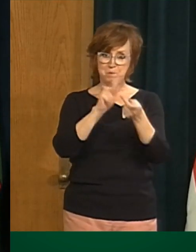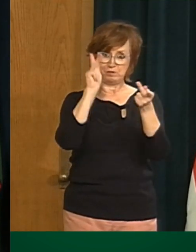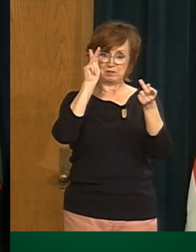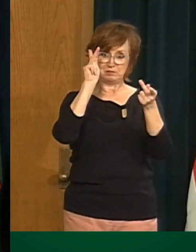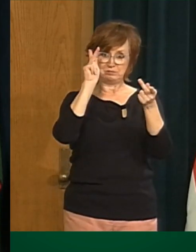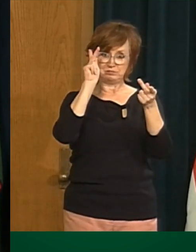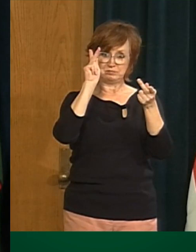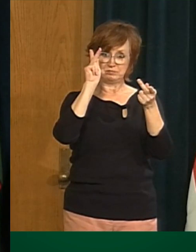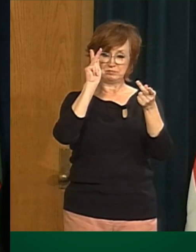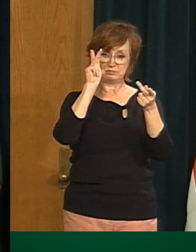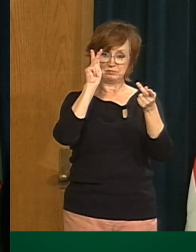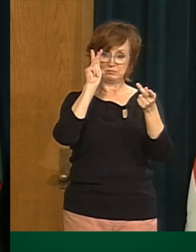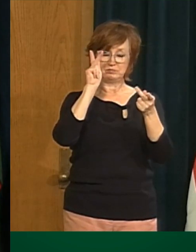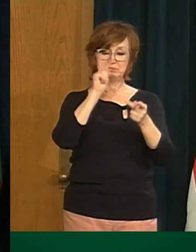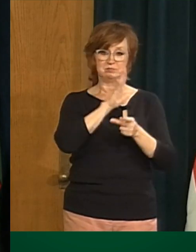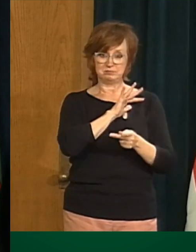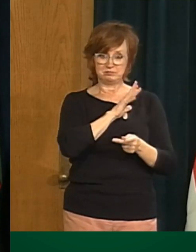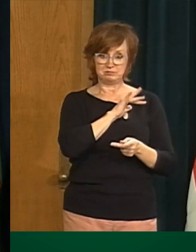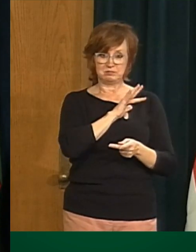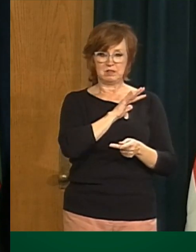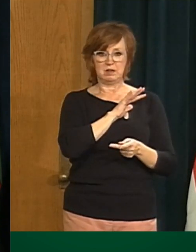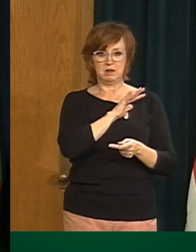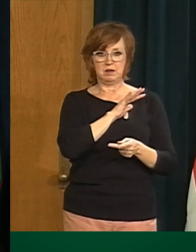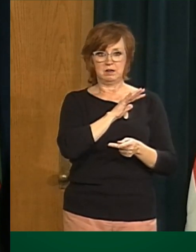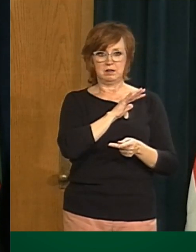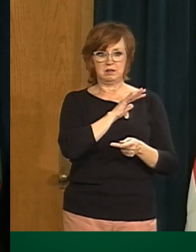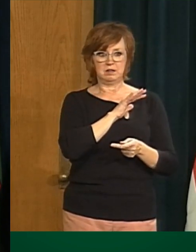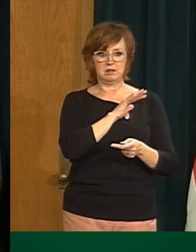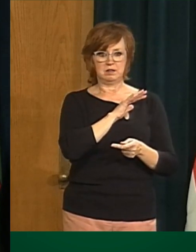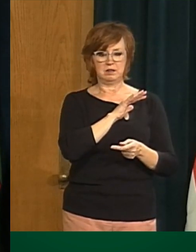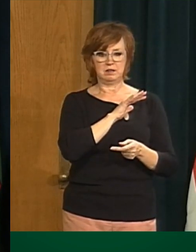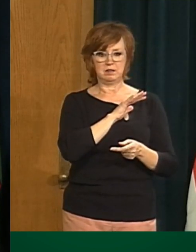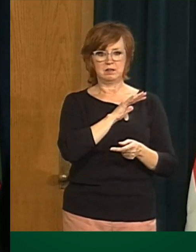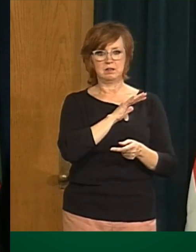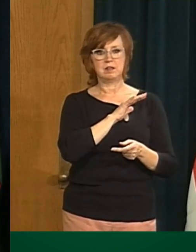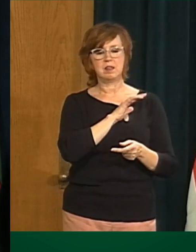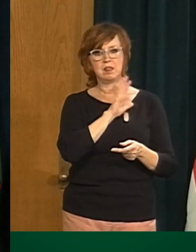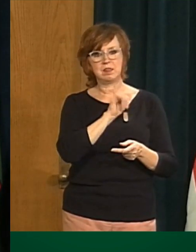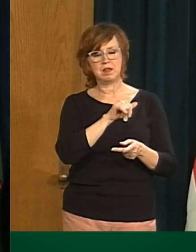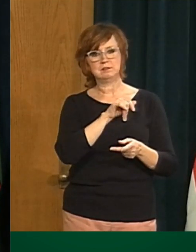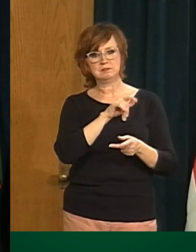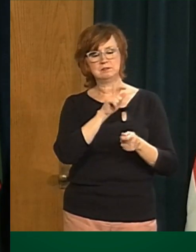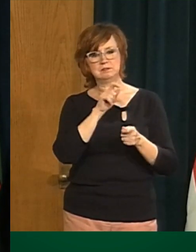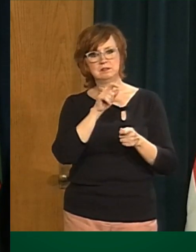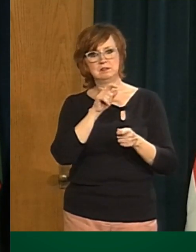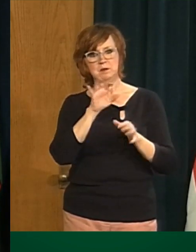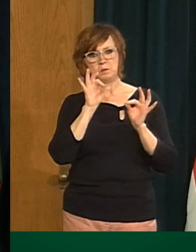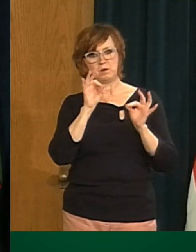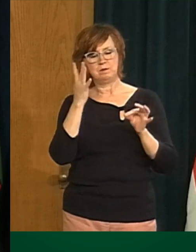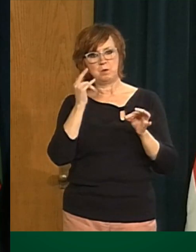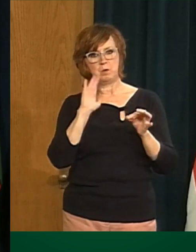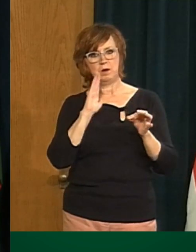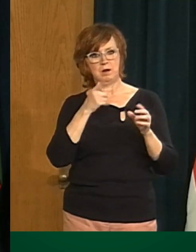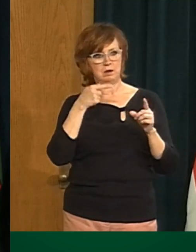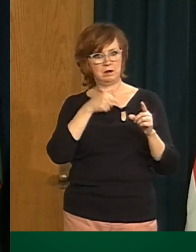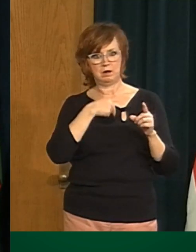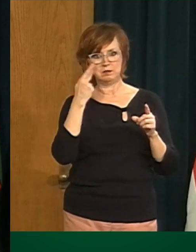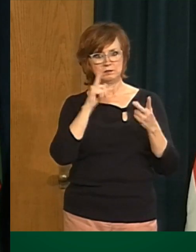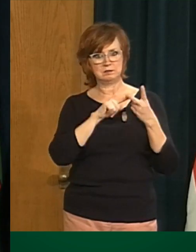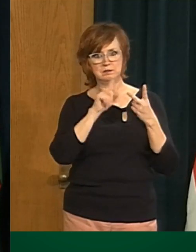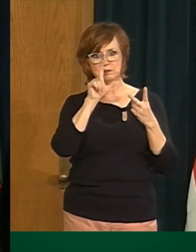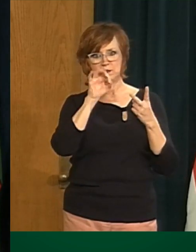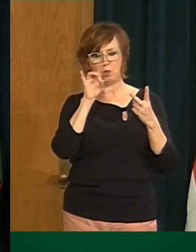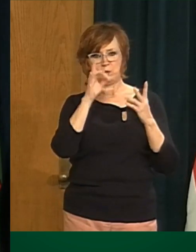believe, is showing in the fact that we are starting to see the Lloydminster outbreak get to what seems to be a much more